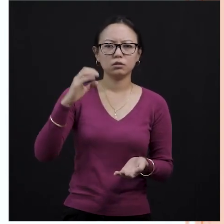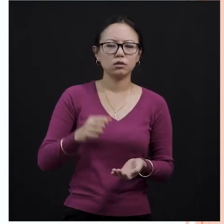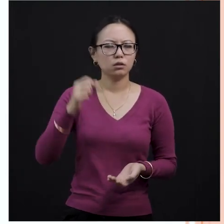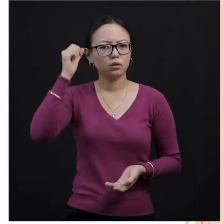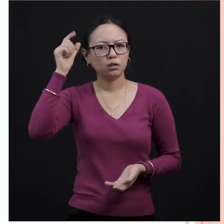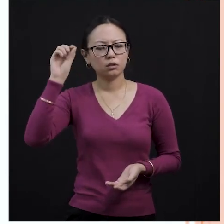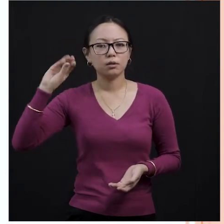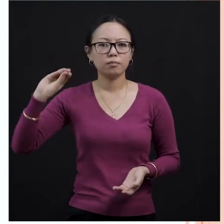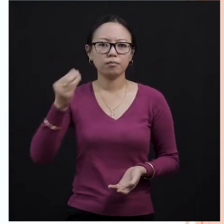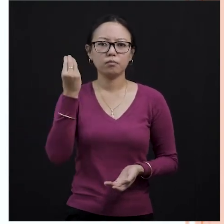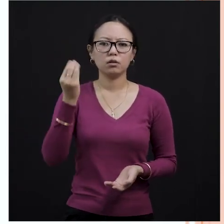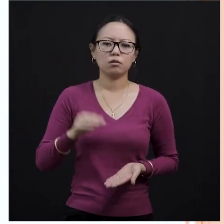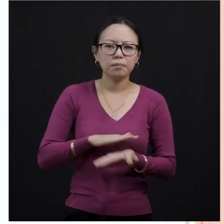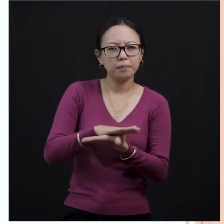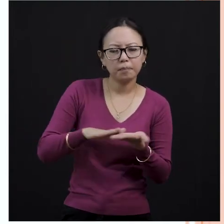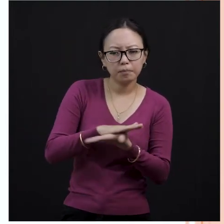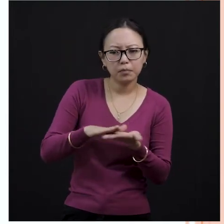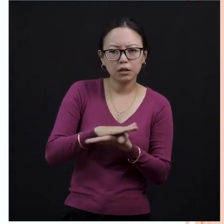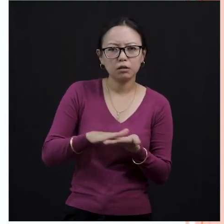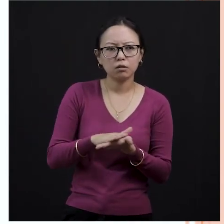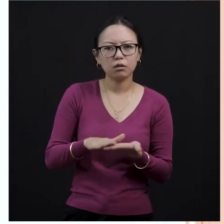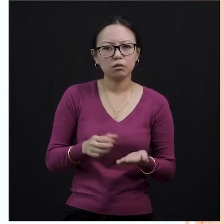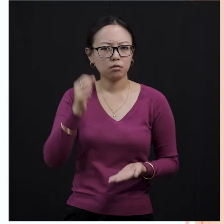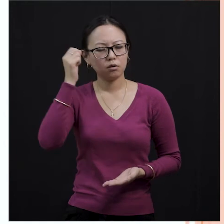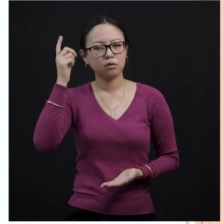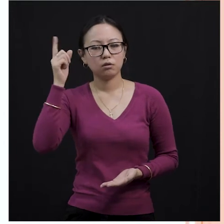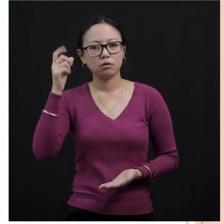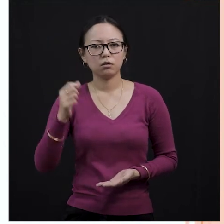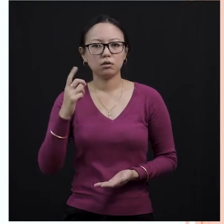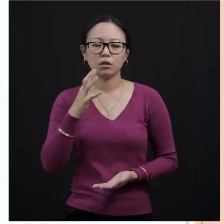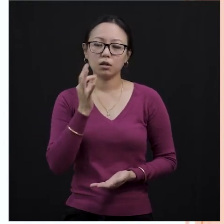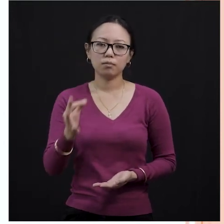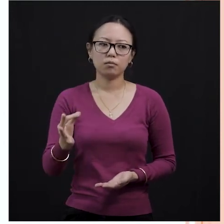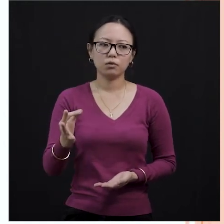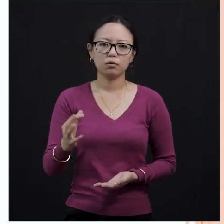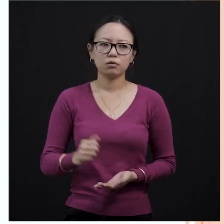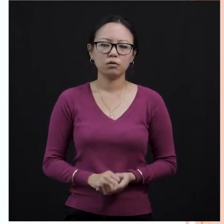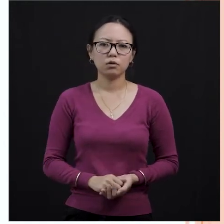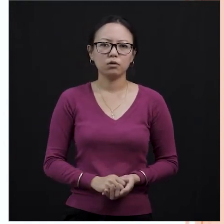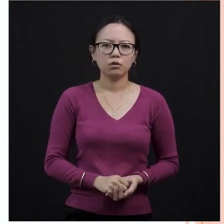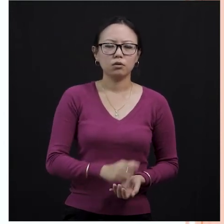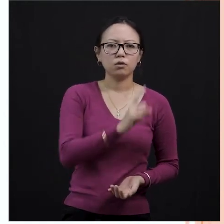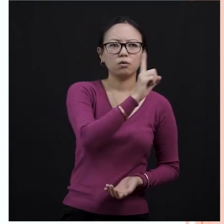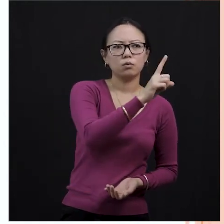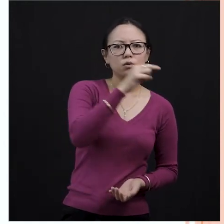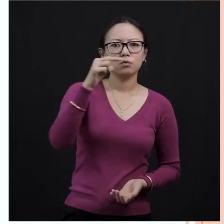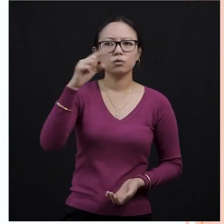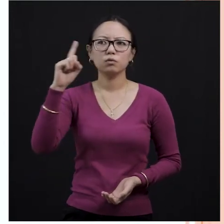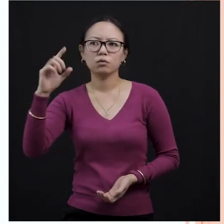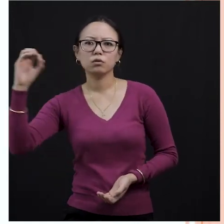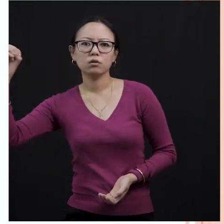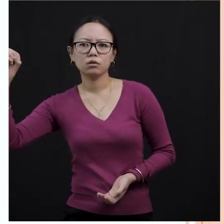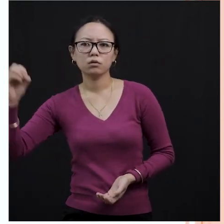is, learn how to count from 1 to 10 and learn how to spell the